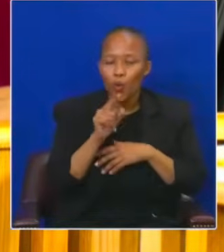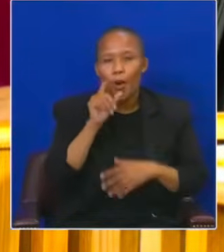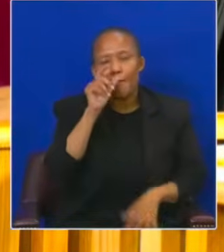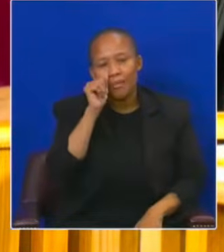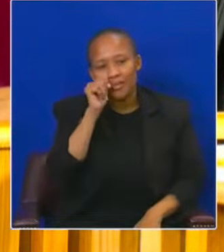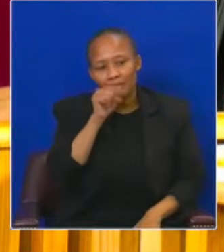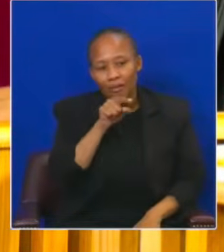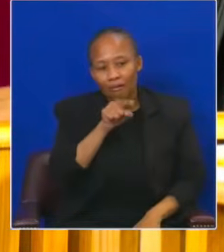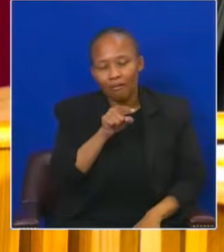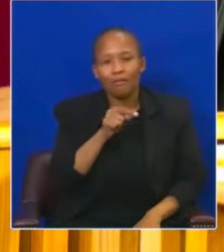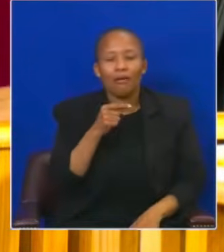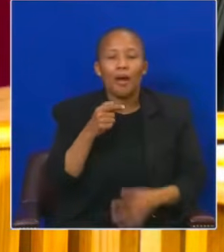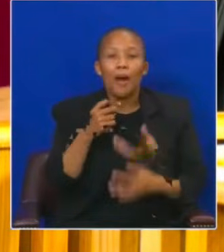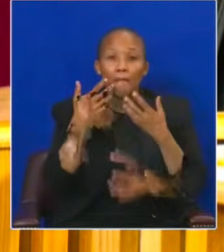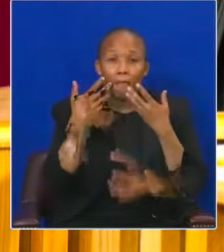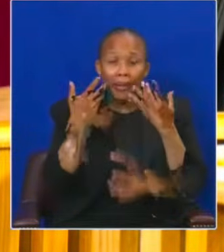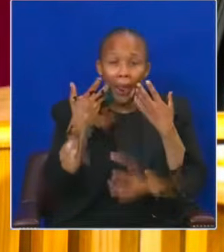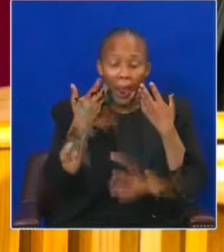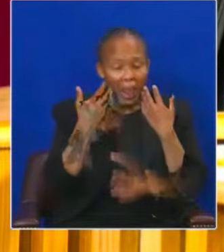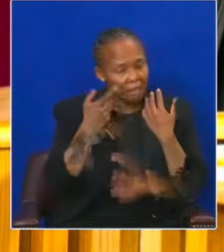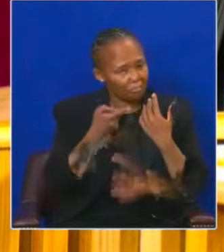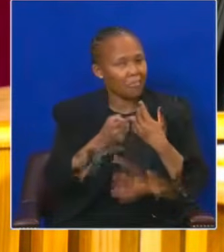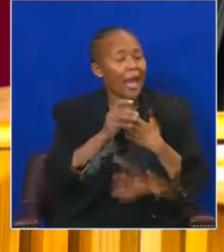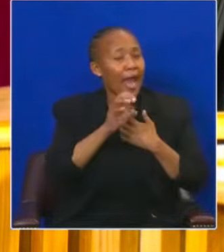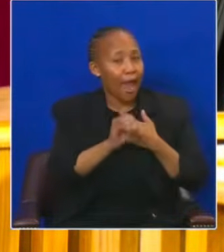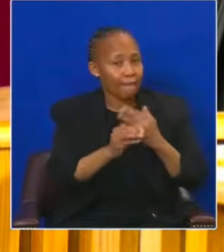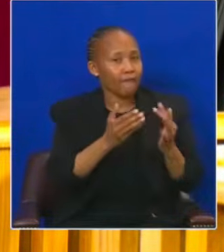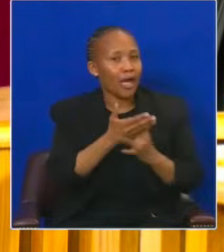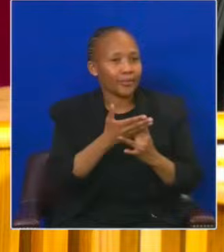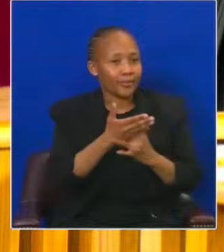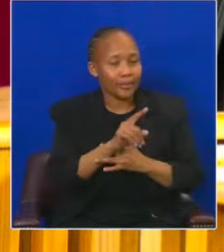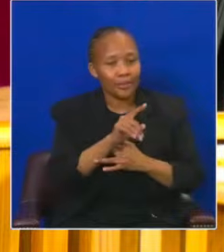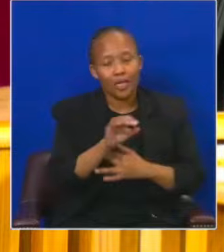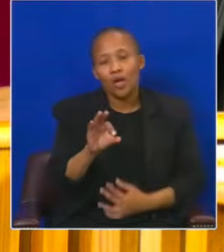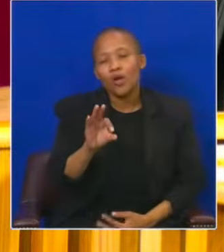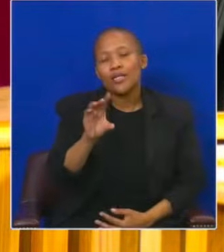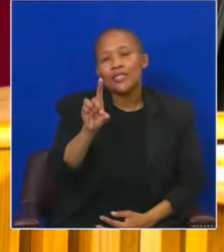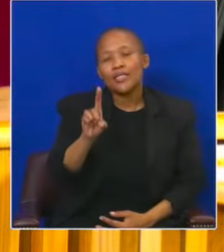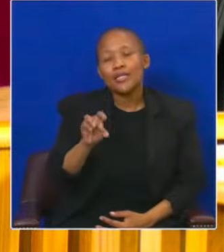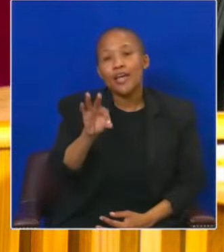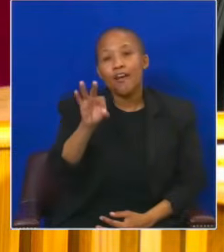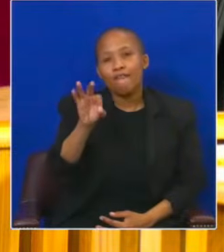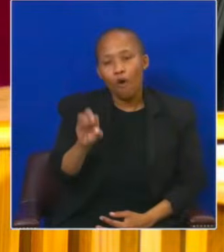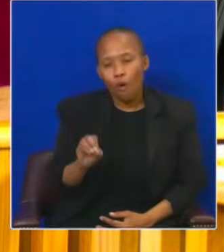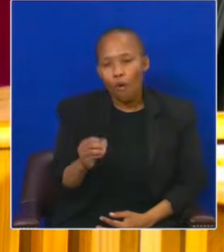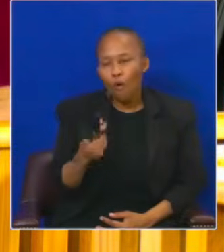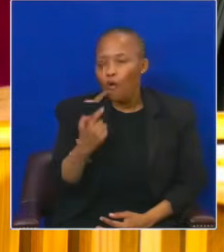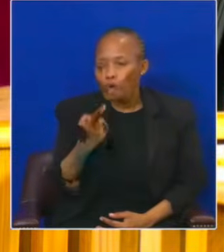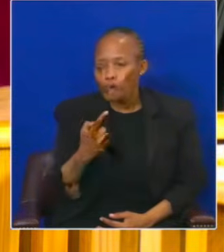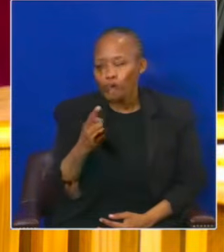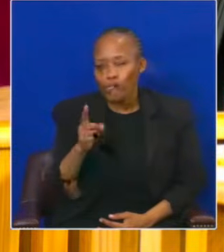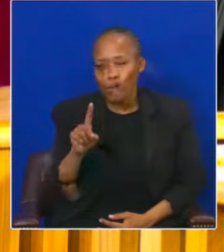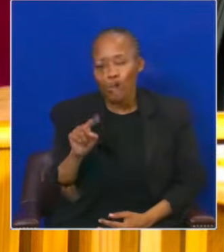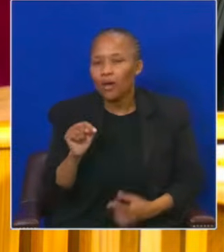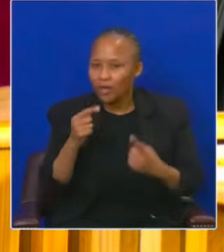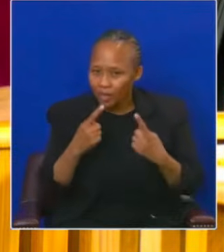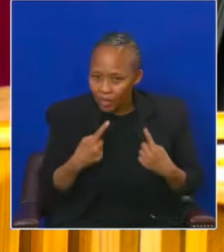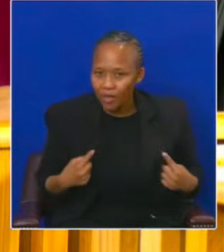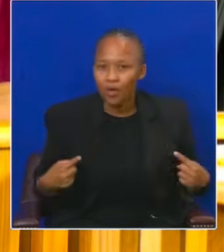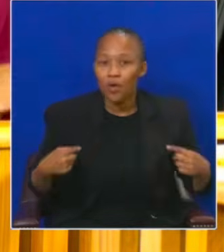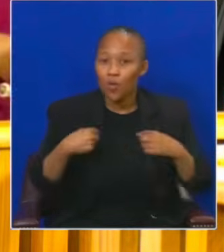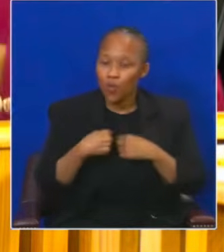that we are to seize or to confiscate all the firearms that the